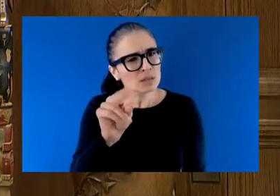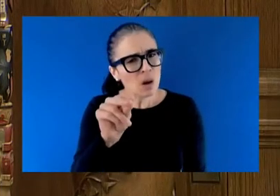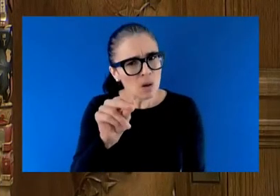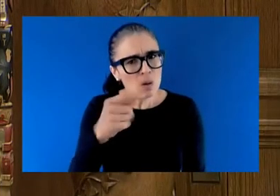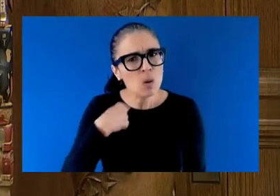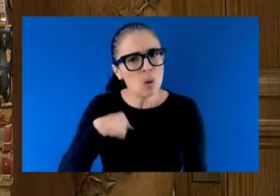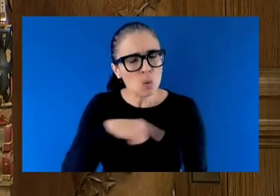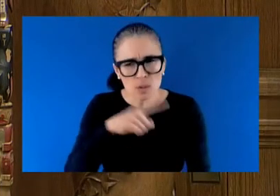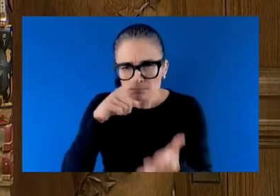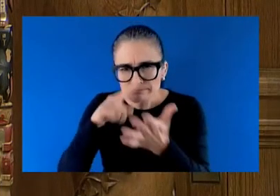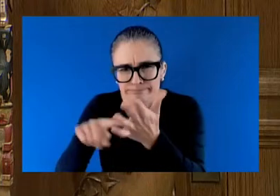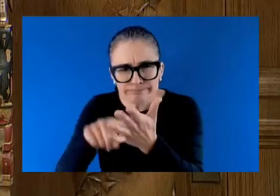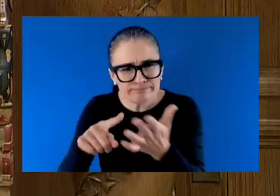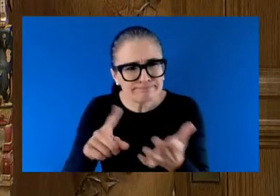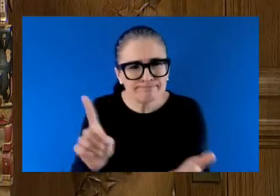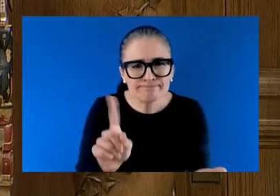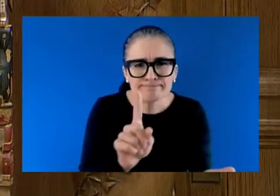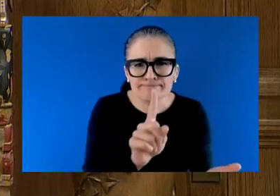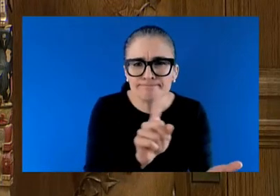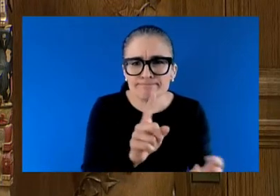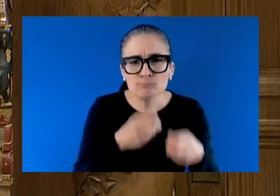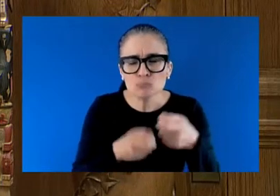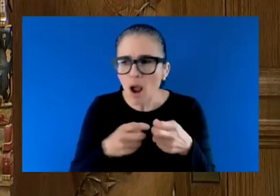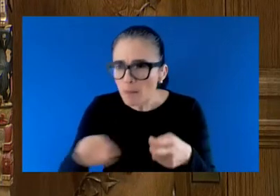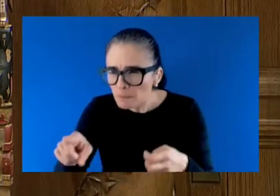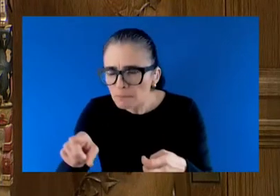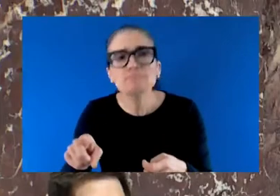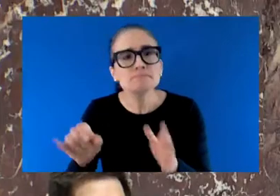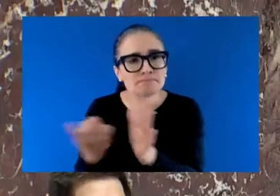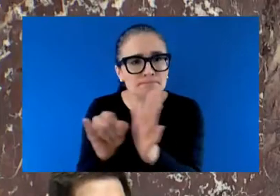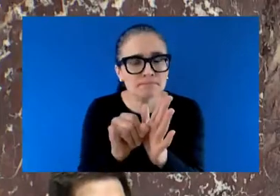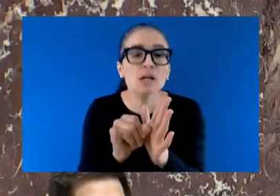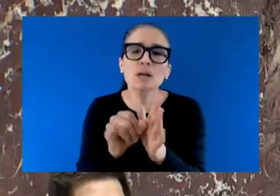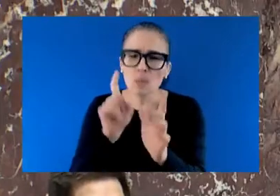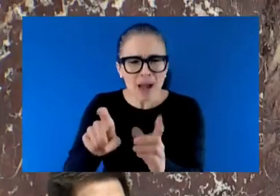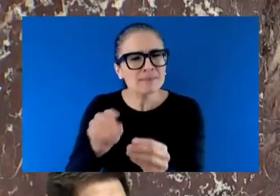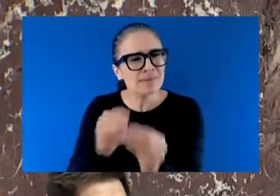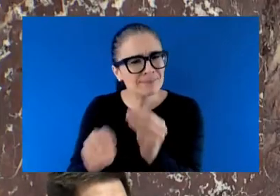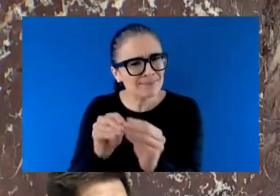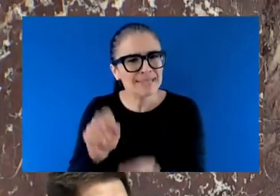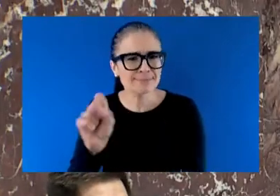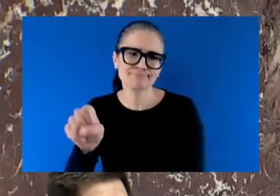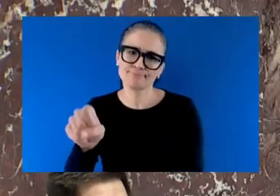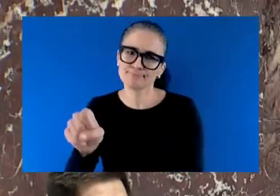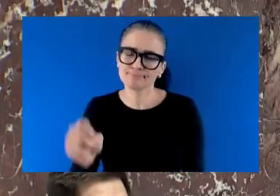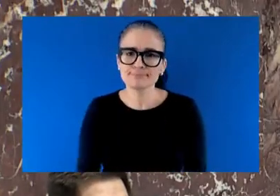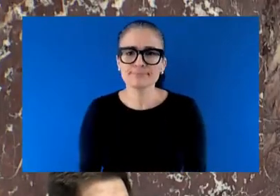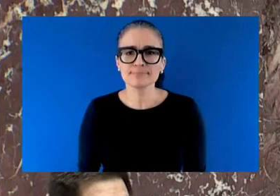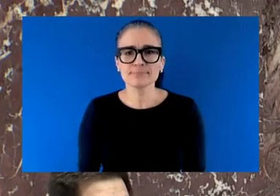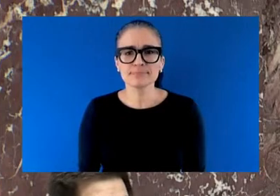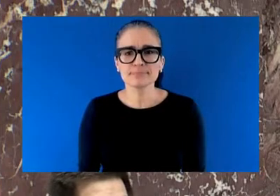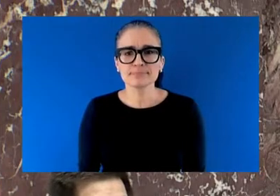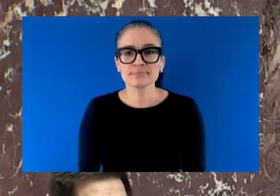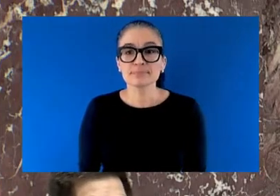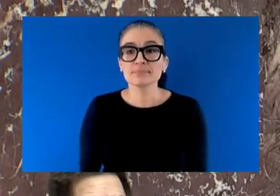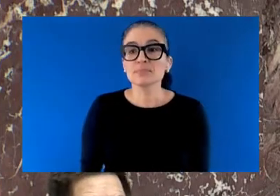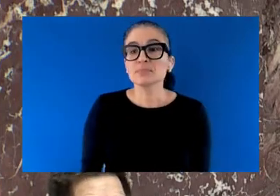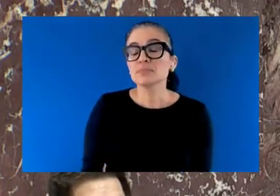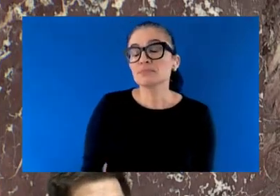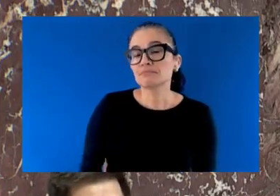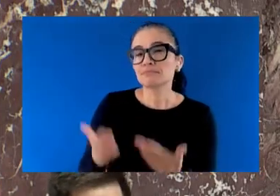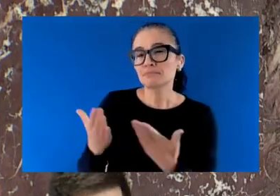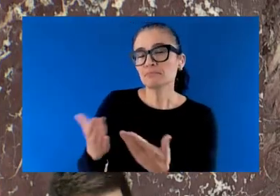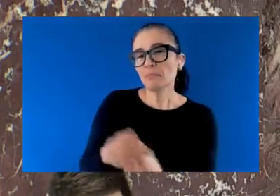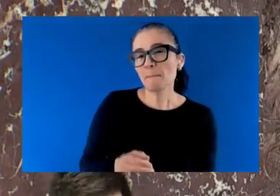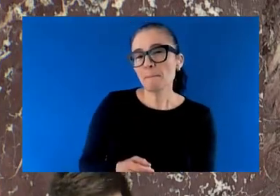Thompson. Thank you, Mr. Speaker. Well, it's one kickback scheme to another with this government, Mr. Speaker. So let's look at